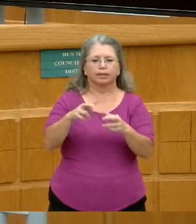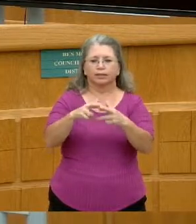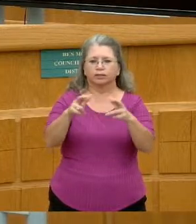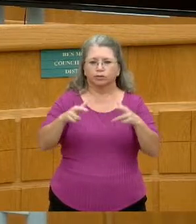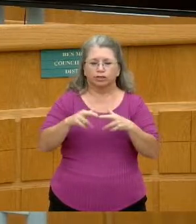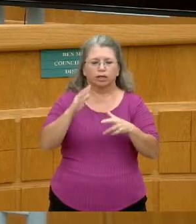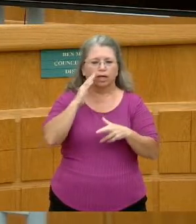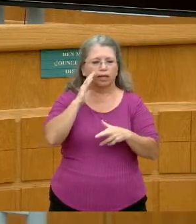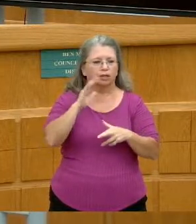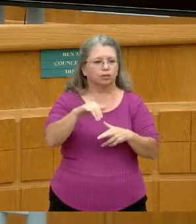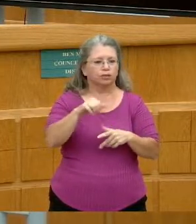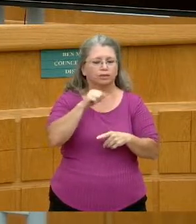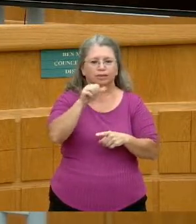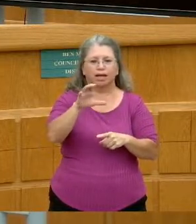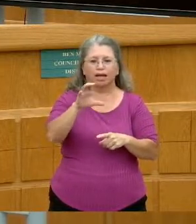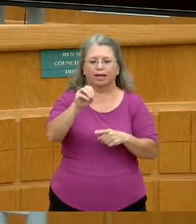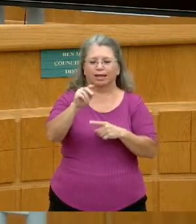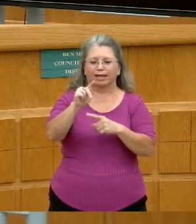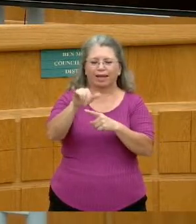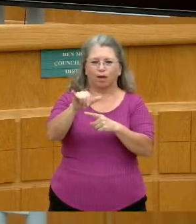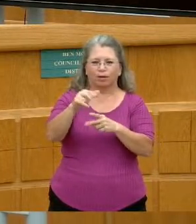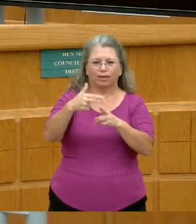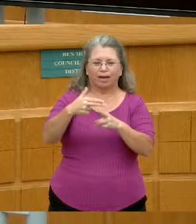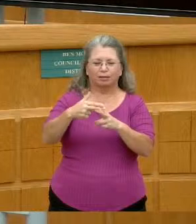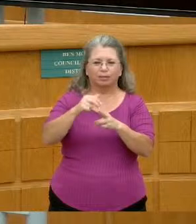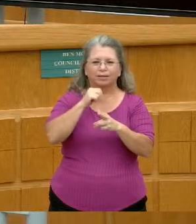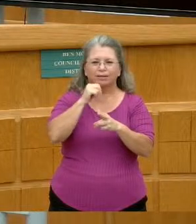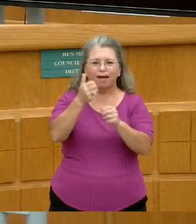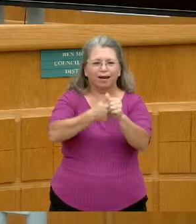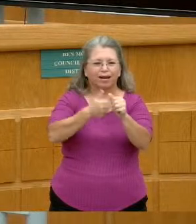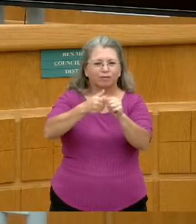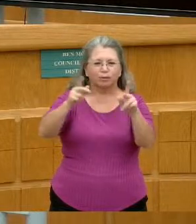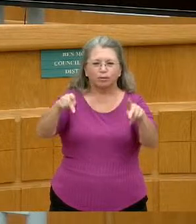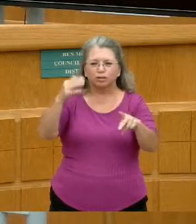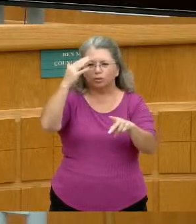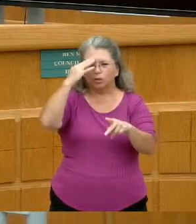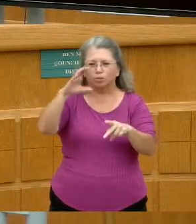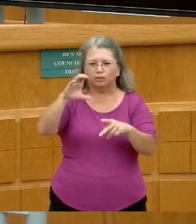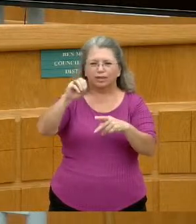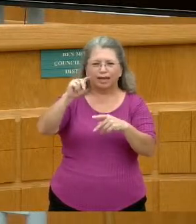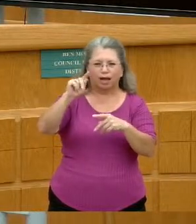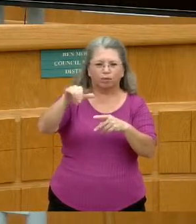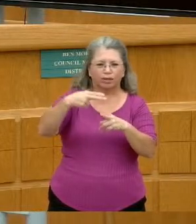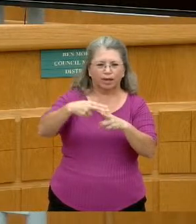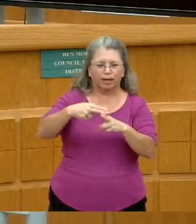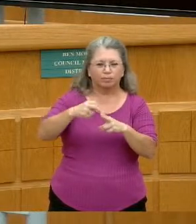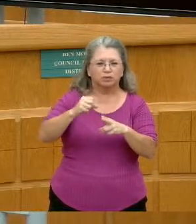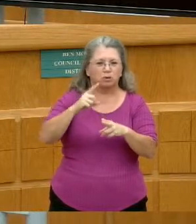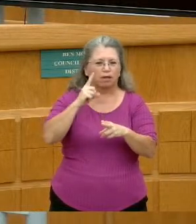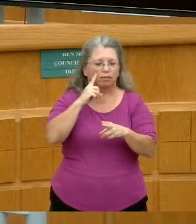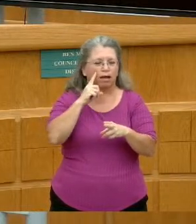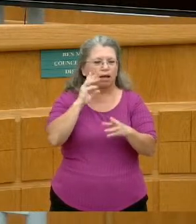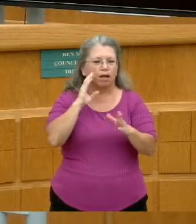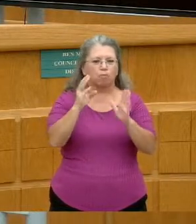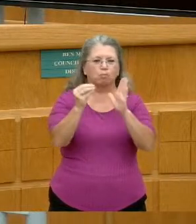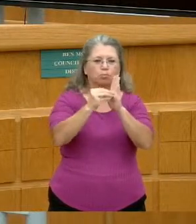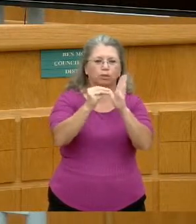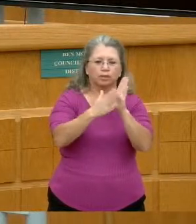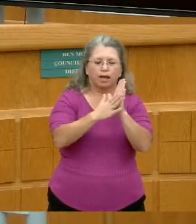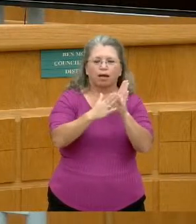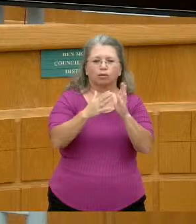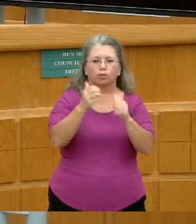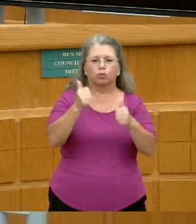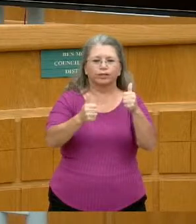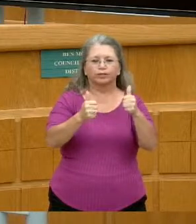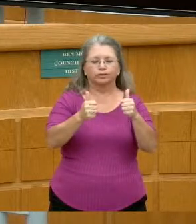I know these aren't county names, but not everybody knows the county names, so I figured the easiest way to deal with this was to put the city that everybody